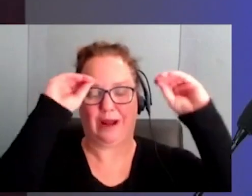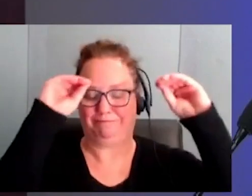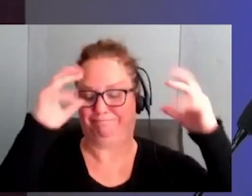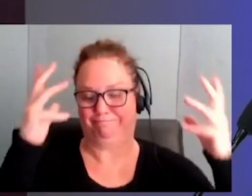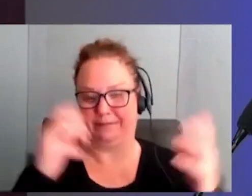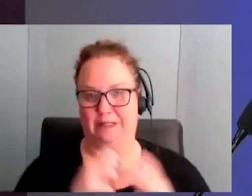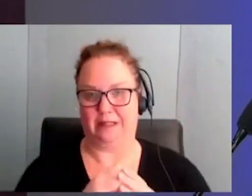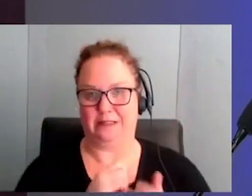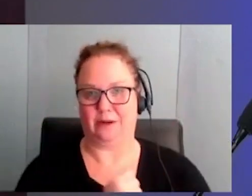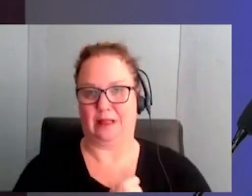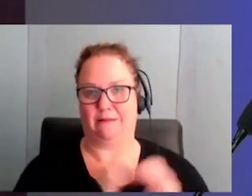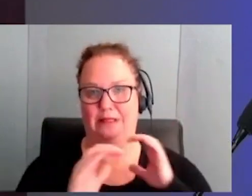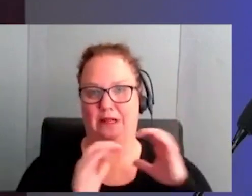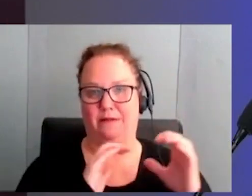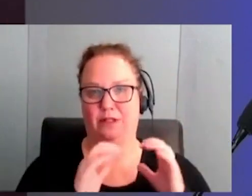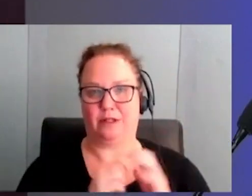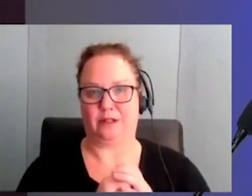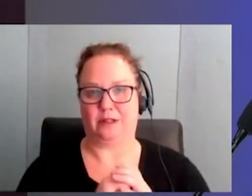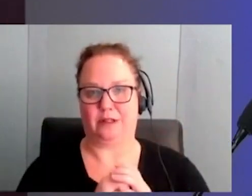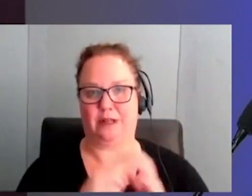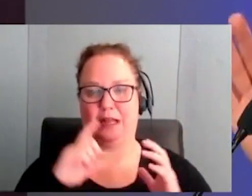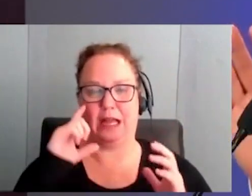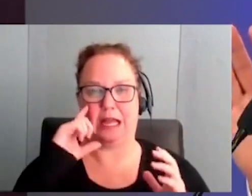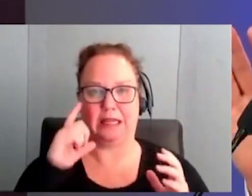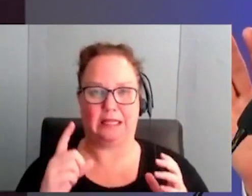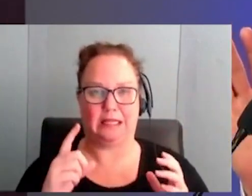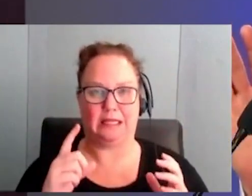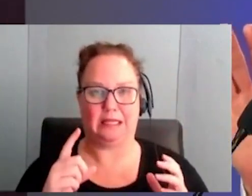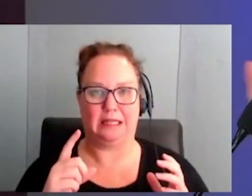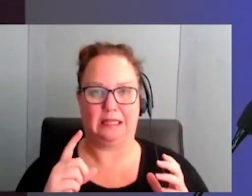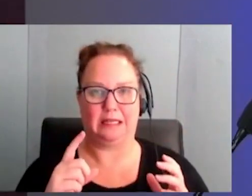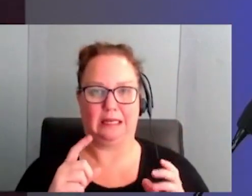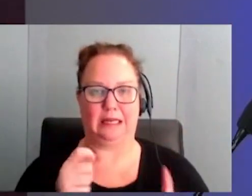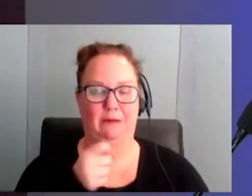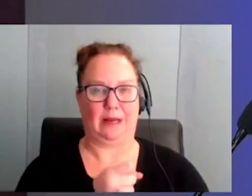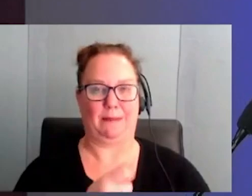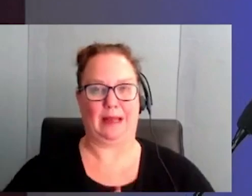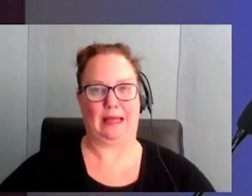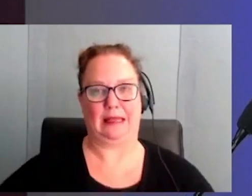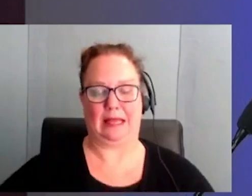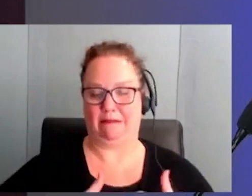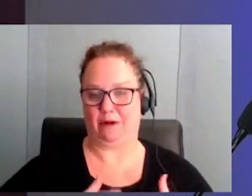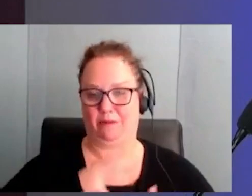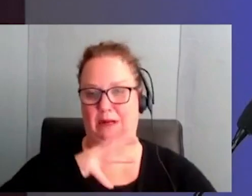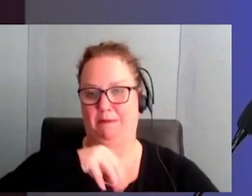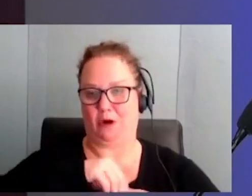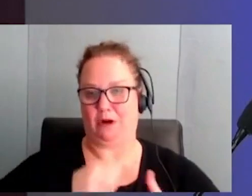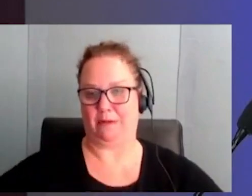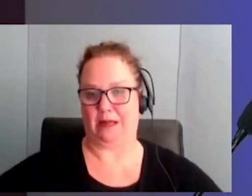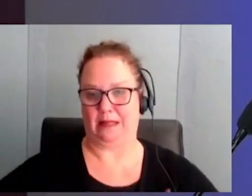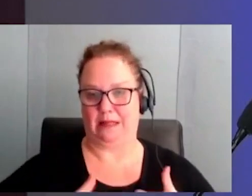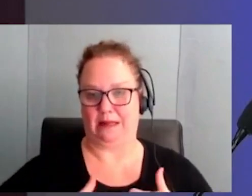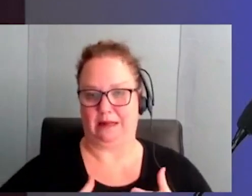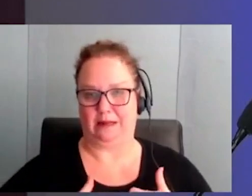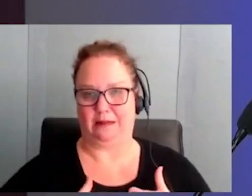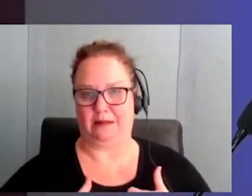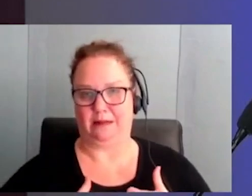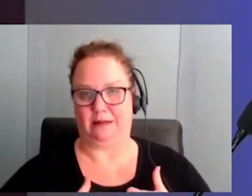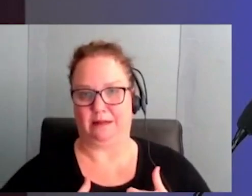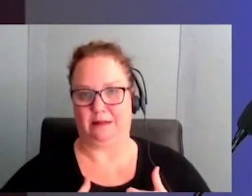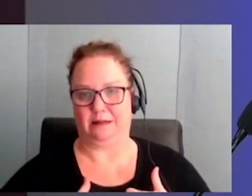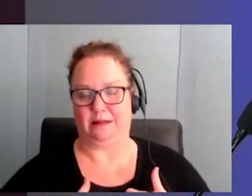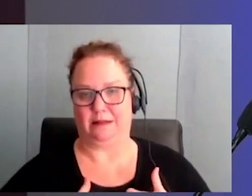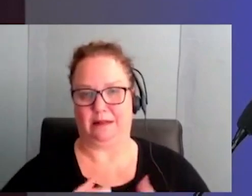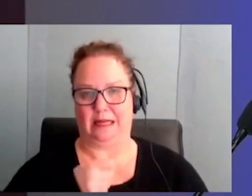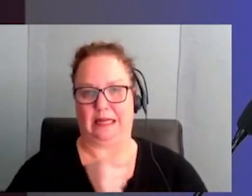this conversation so much, because I think I never thought that would hit my life or be a part of my life. And I think it hits